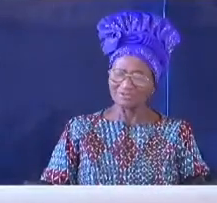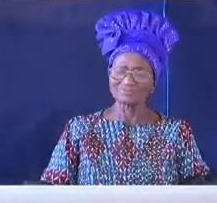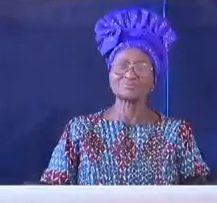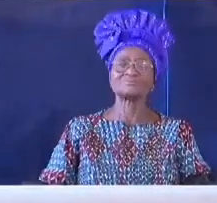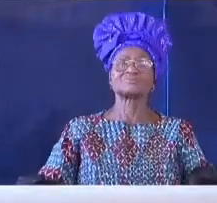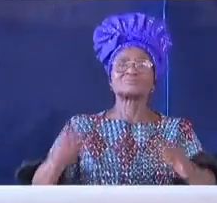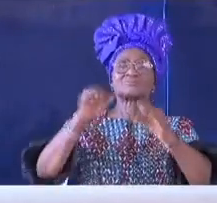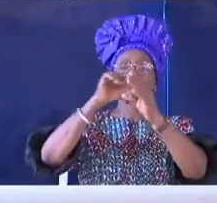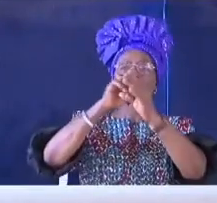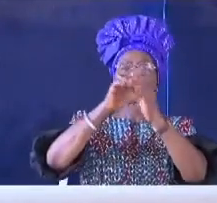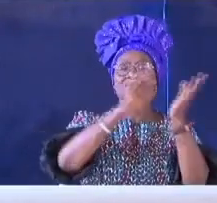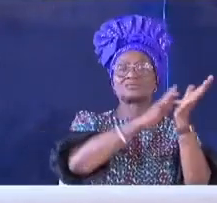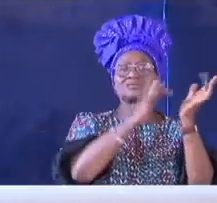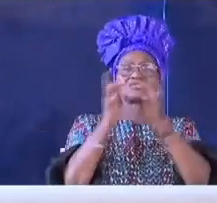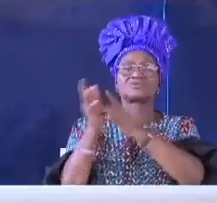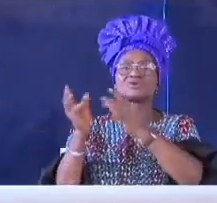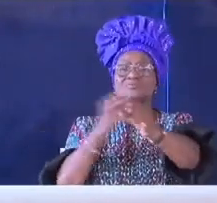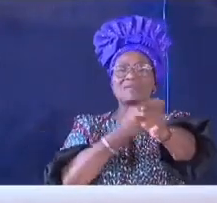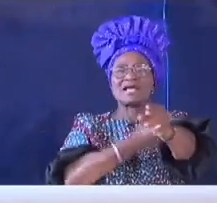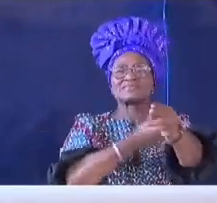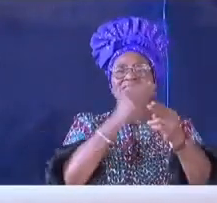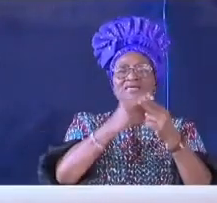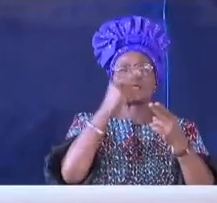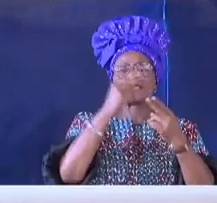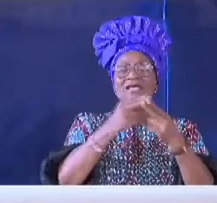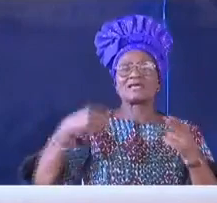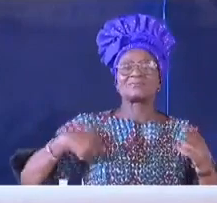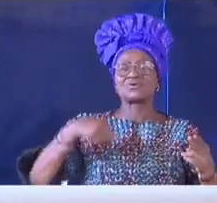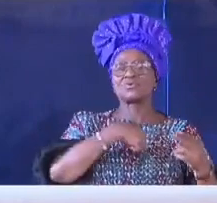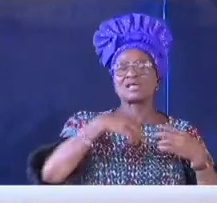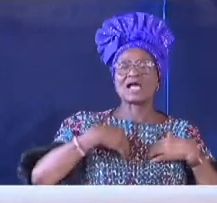In Jesus' mighty name, we have prayed.